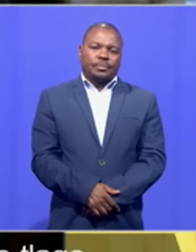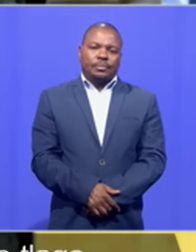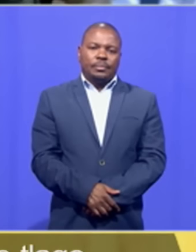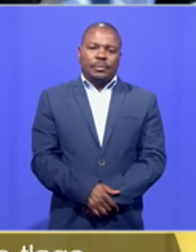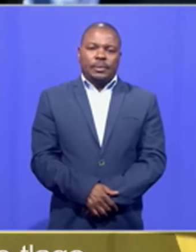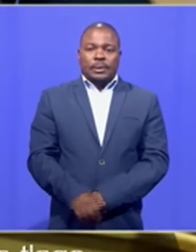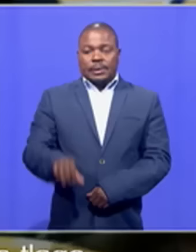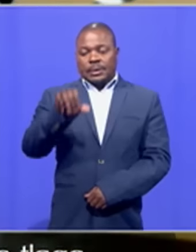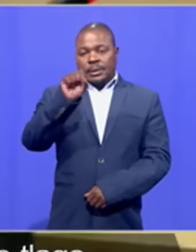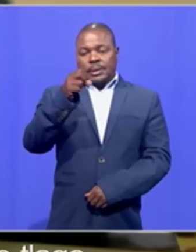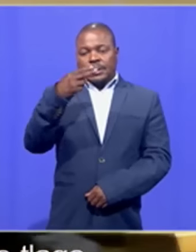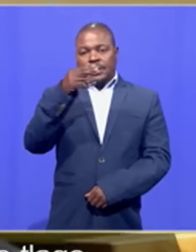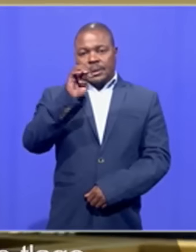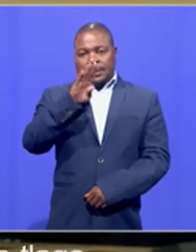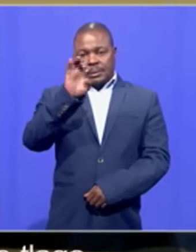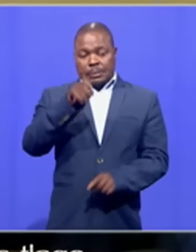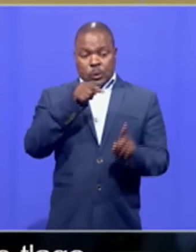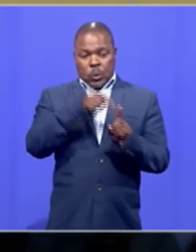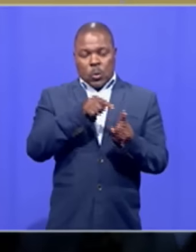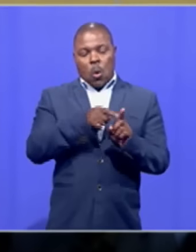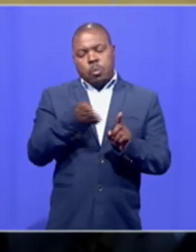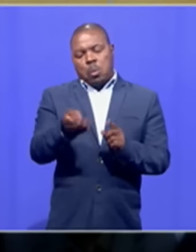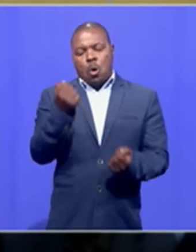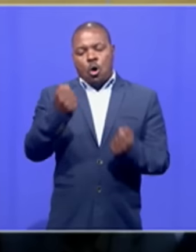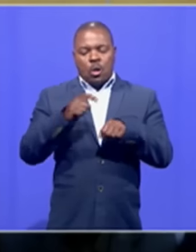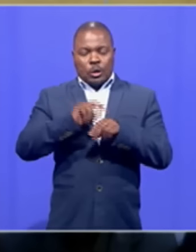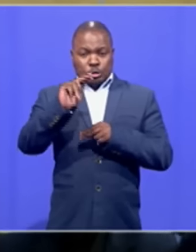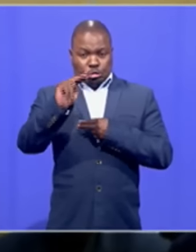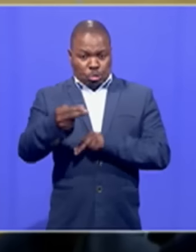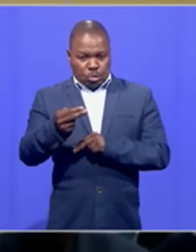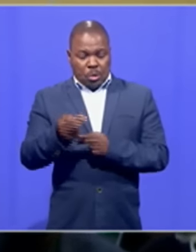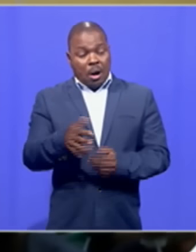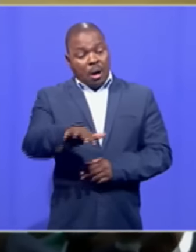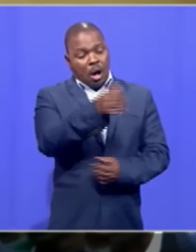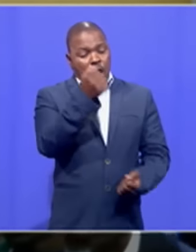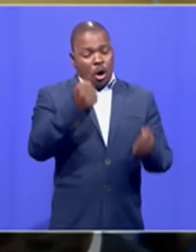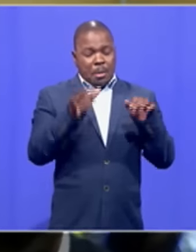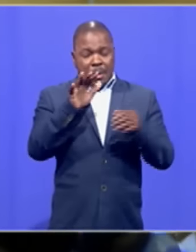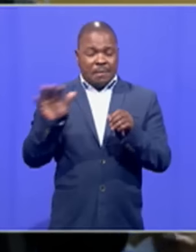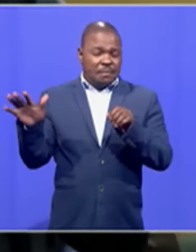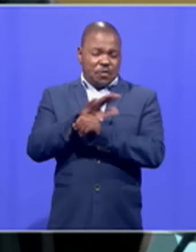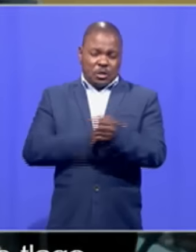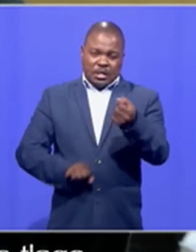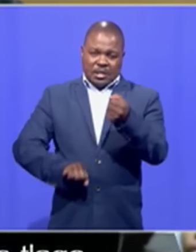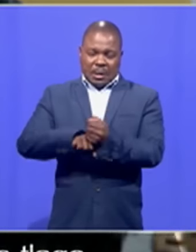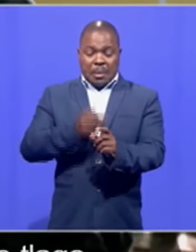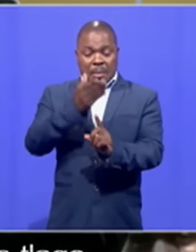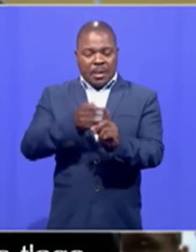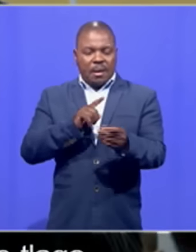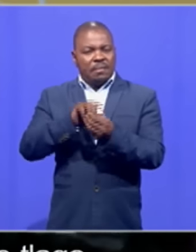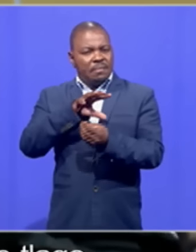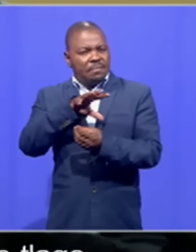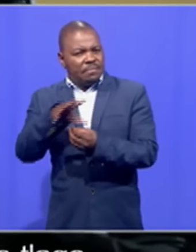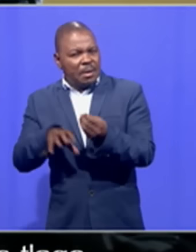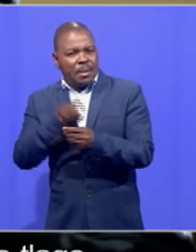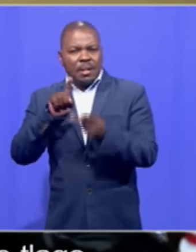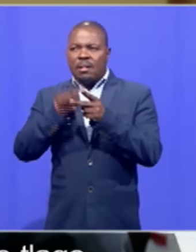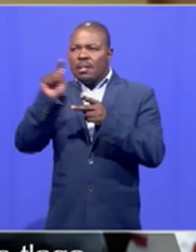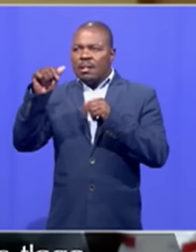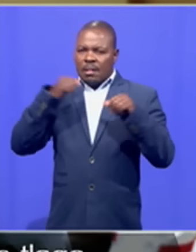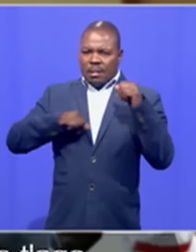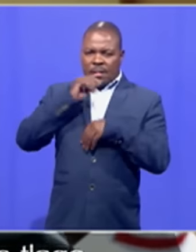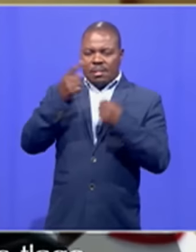Shebe Mabena o ile a tšwelela ka bokopana kgorontsheko. Kgorontsheko e be e tletše ka balatedi ba gagwe ba lapa le badiragatši ba mmino go tla go mo fa